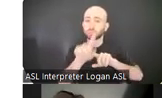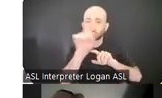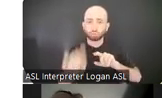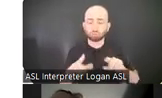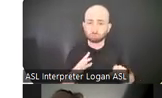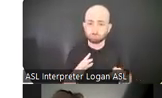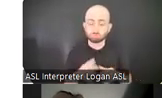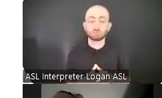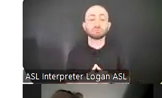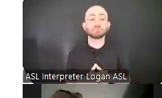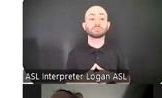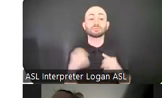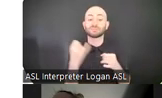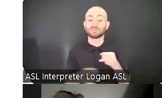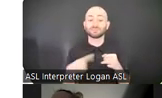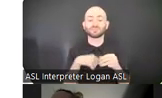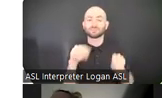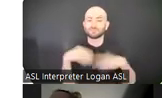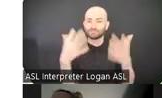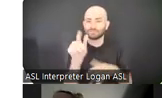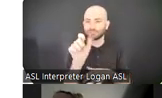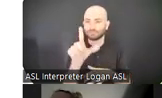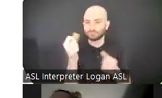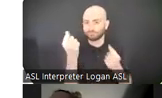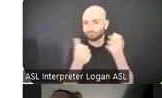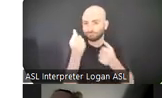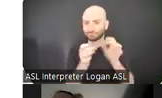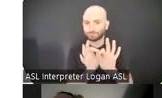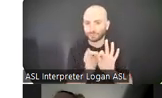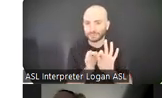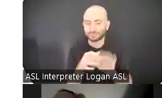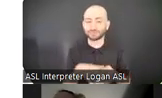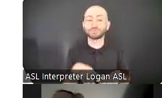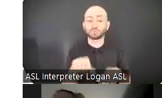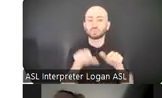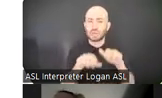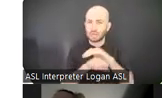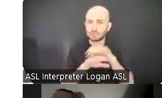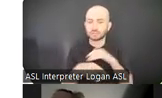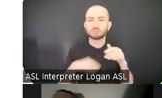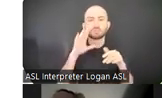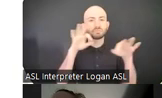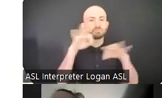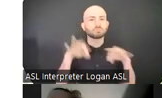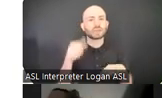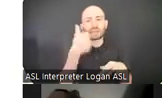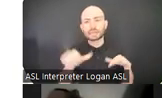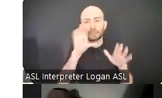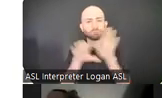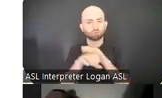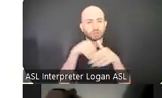ASL. You can access this. I will be describing any graphics on the slides.